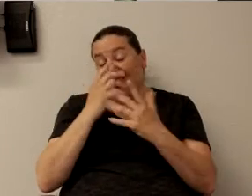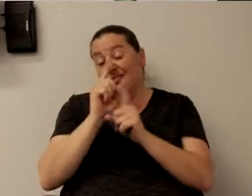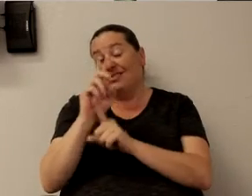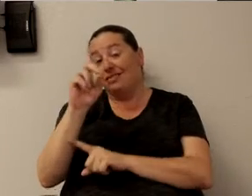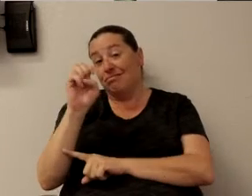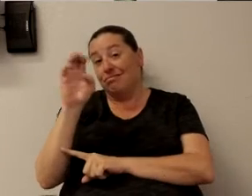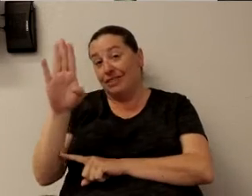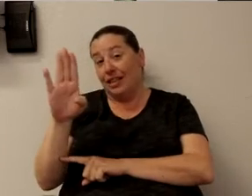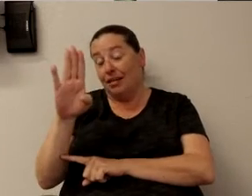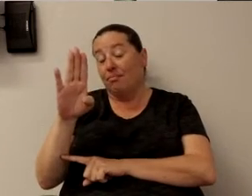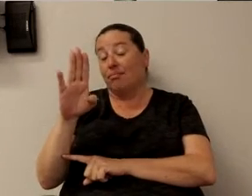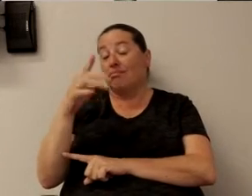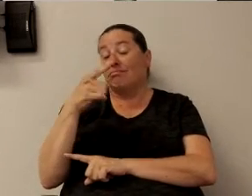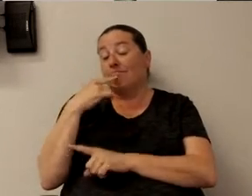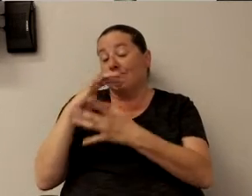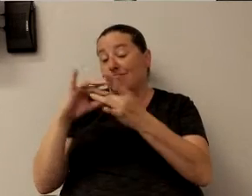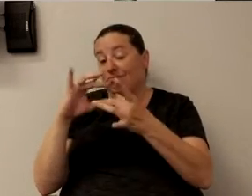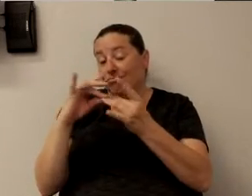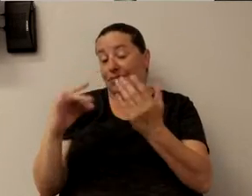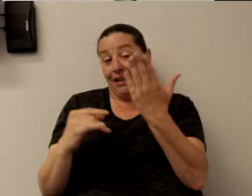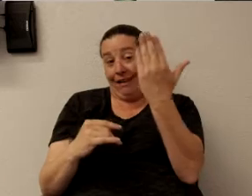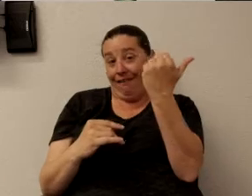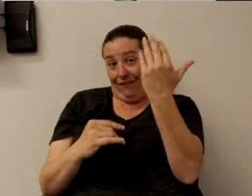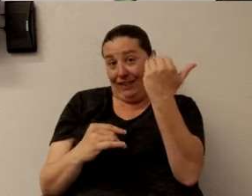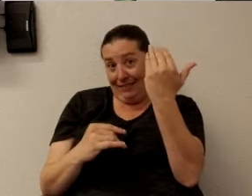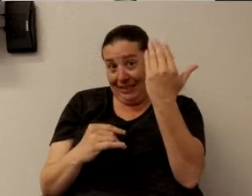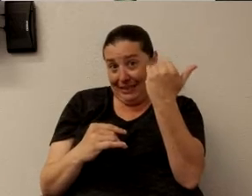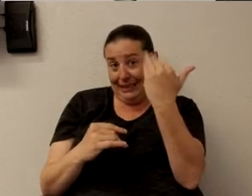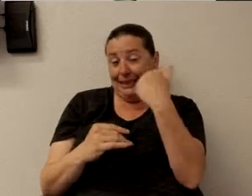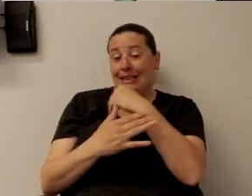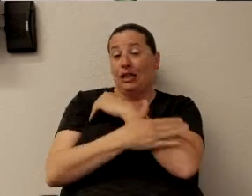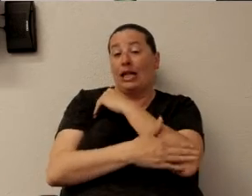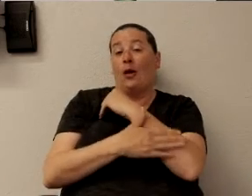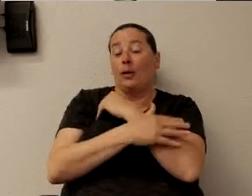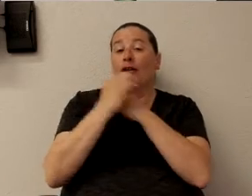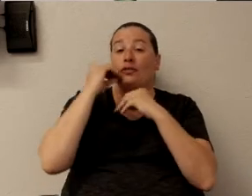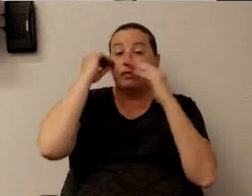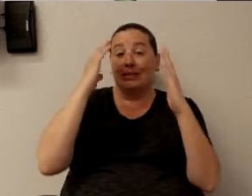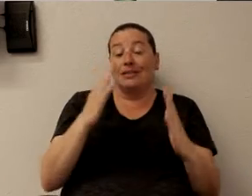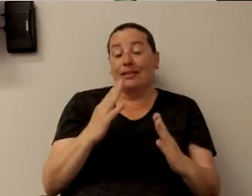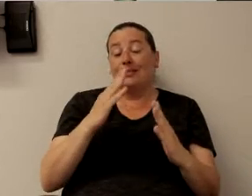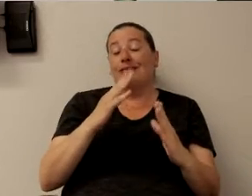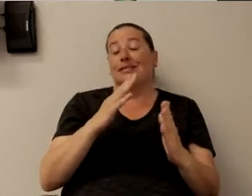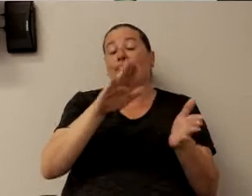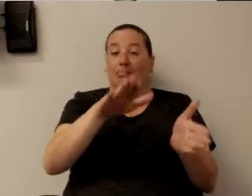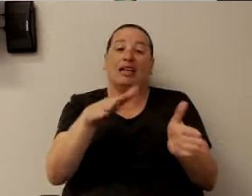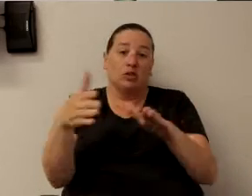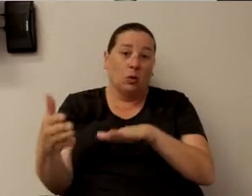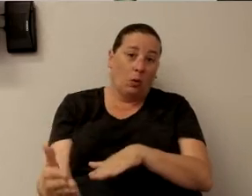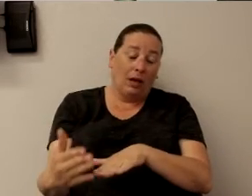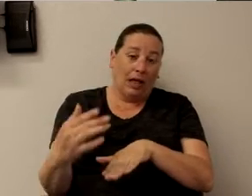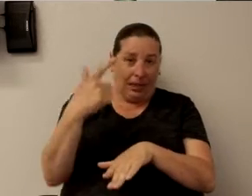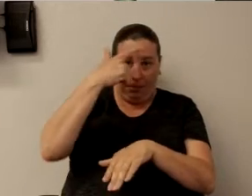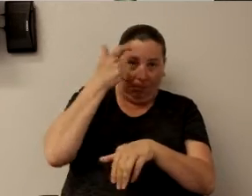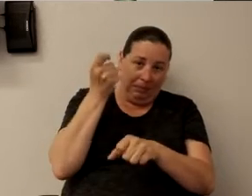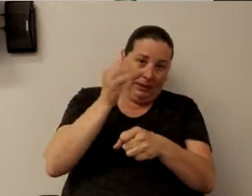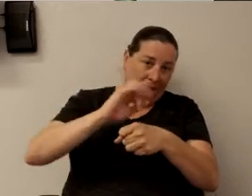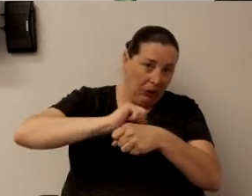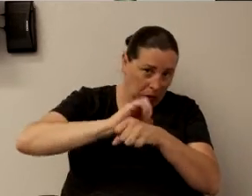referenced, 15 Tulare County residents have passed away because of the COVID